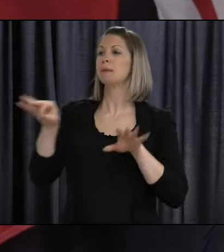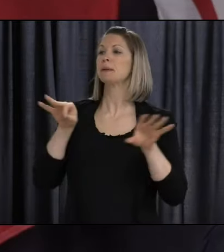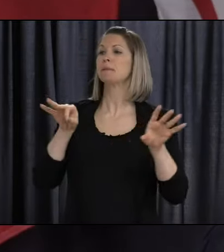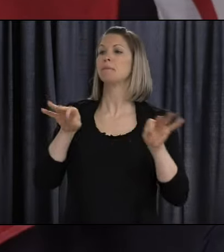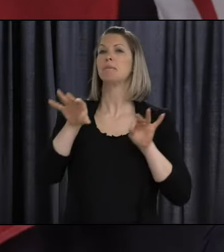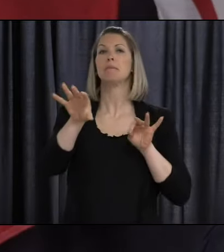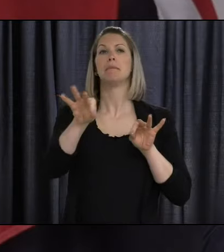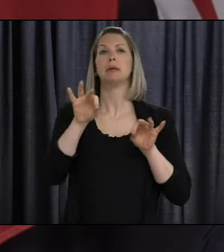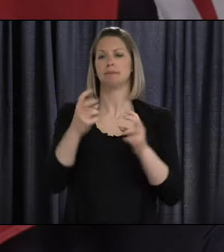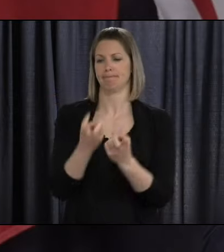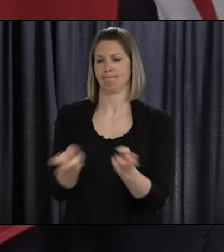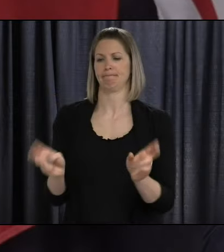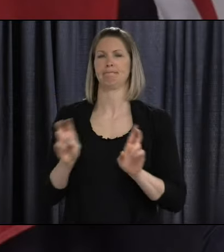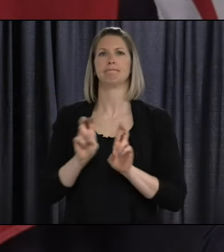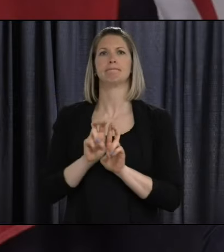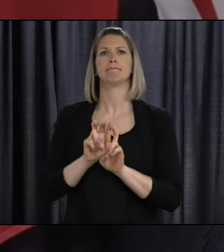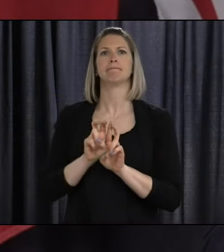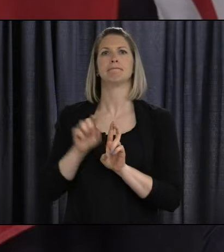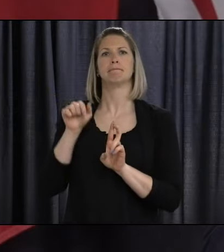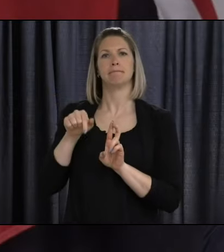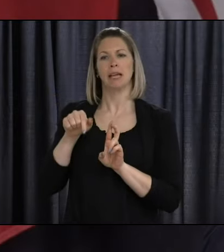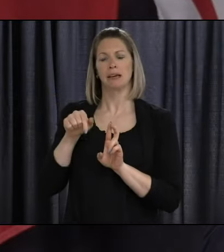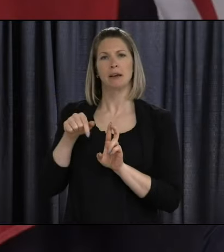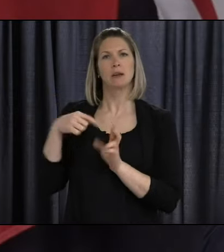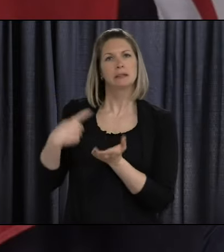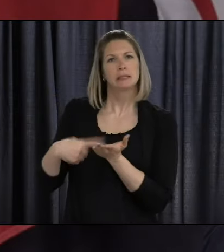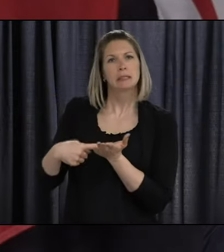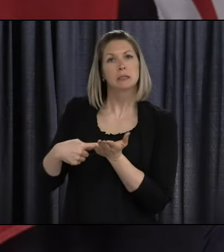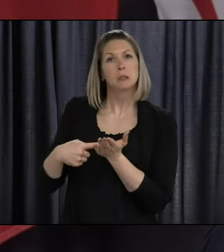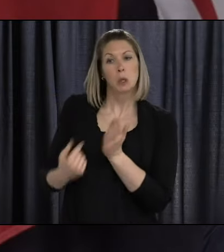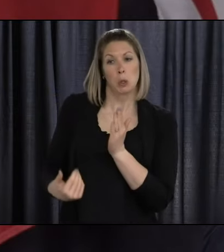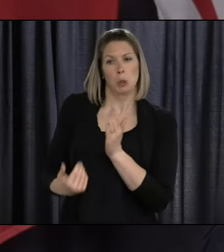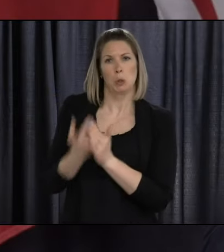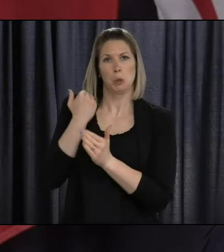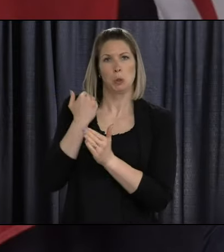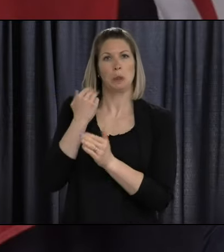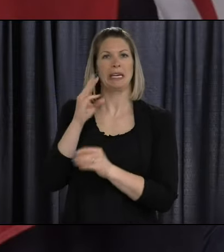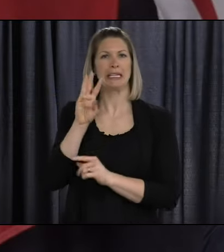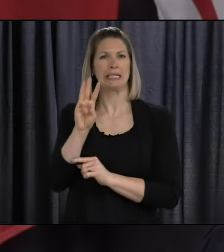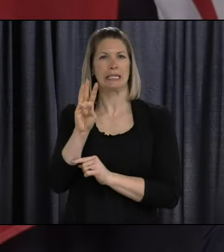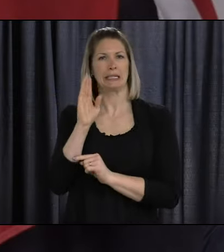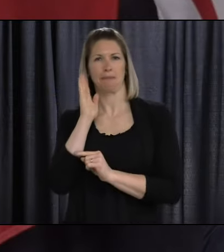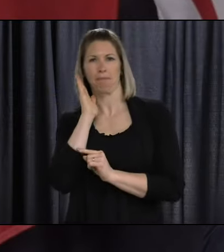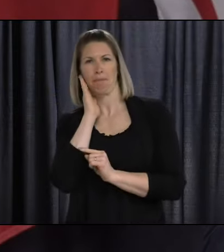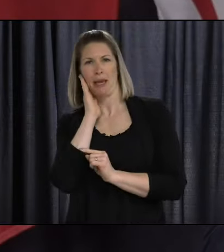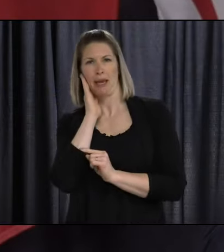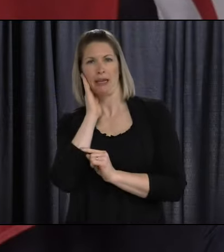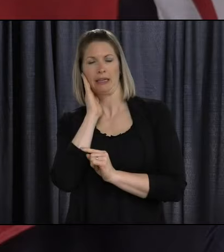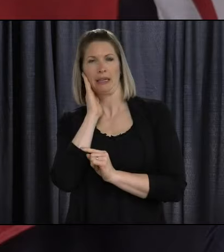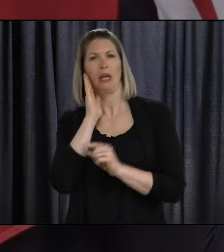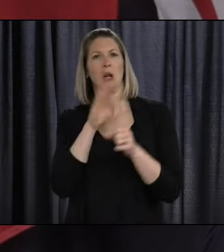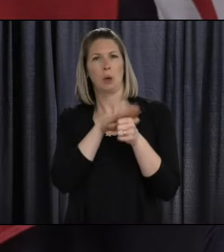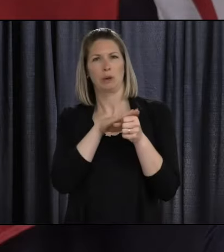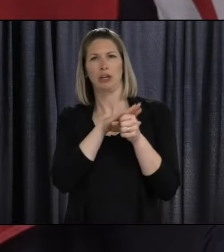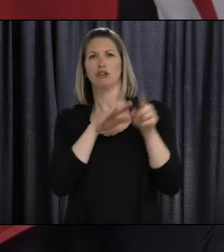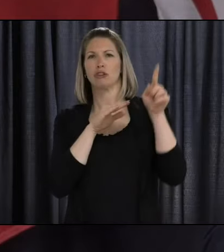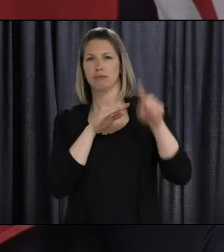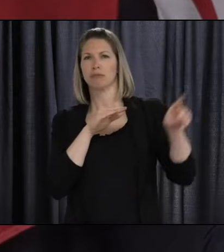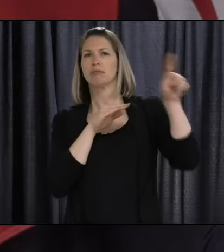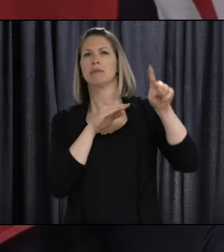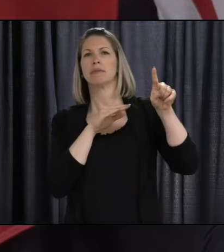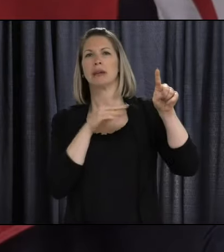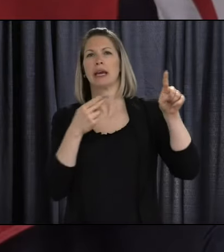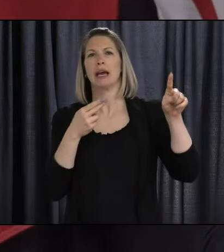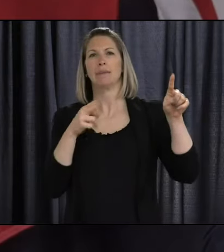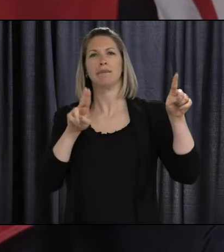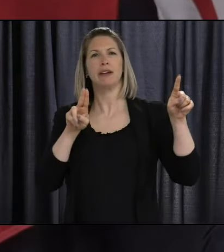inform the development and the design of this new 6-bed unit. So we are pleased to hear that the project is